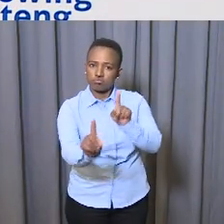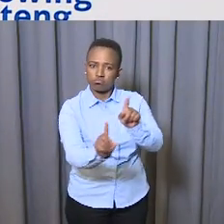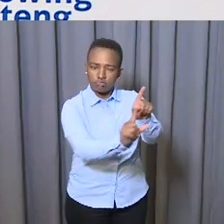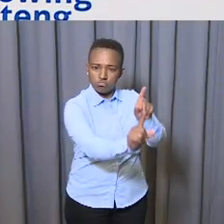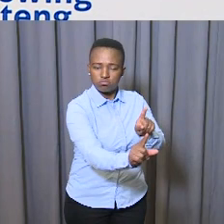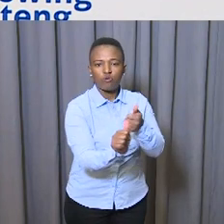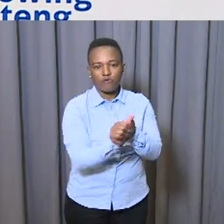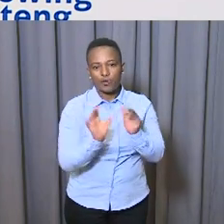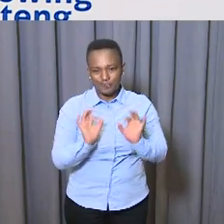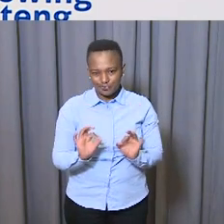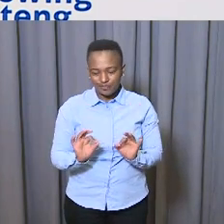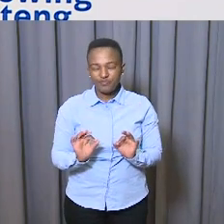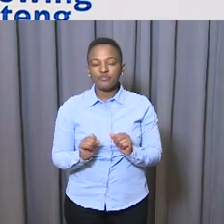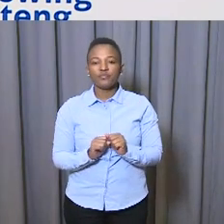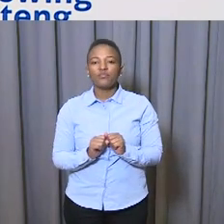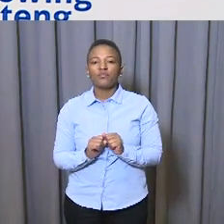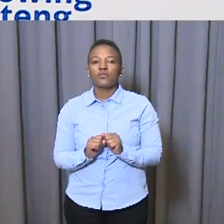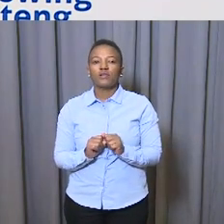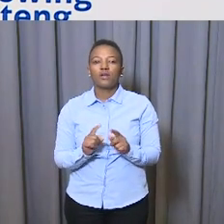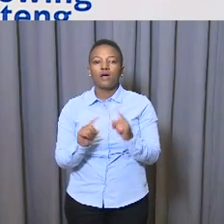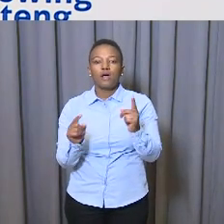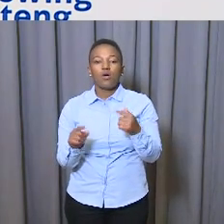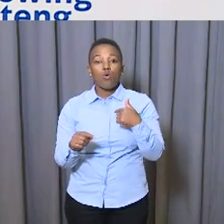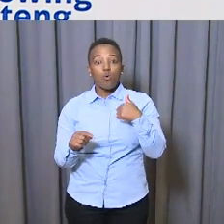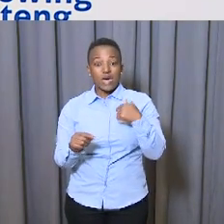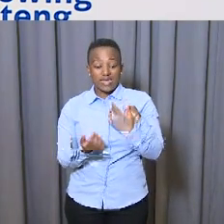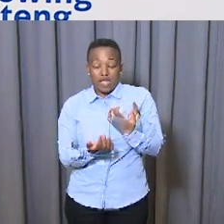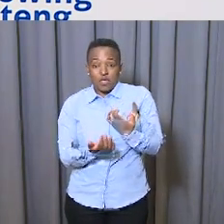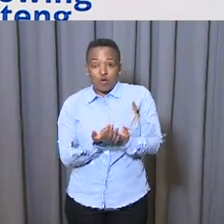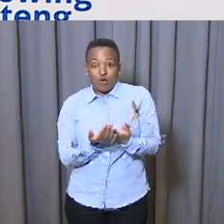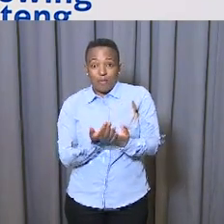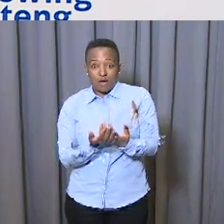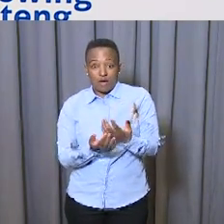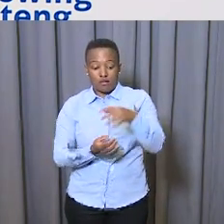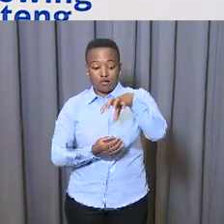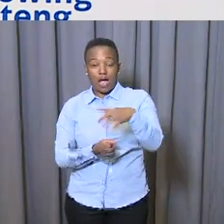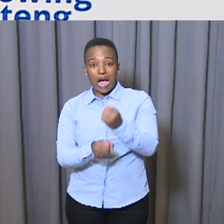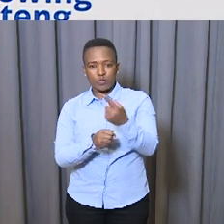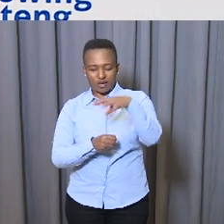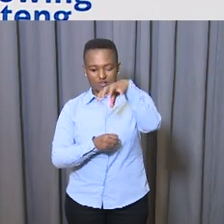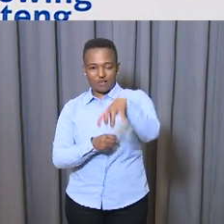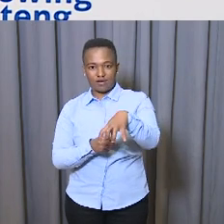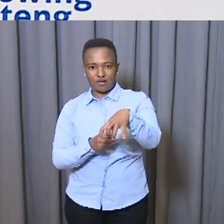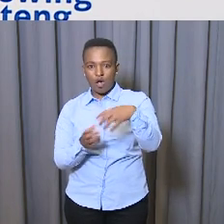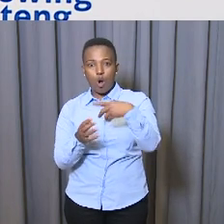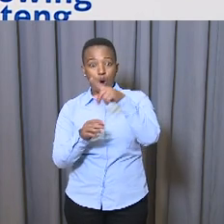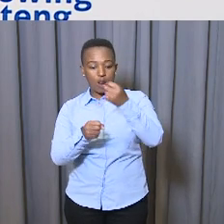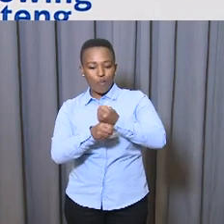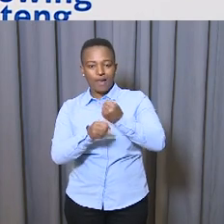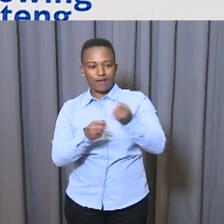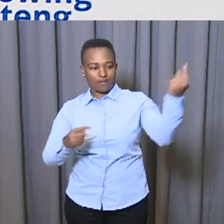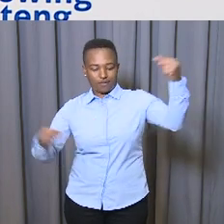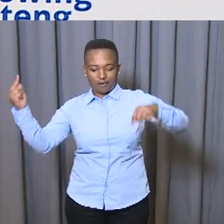And we, as the economic hub of our country, we would like the economy